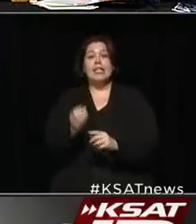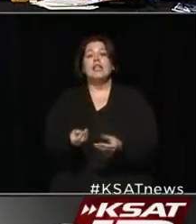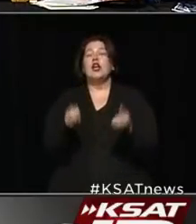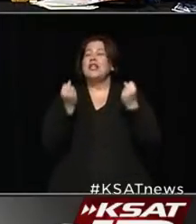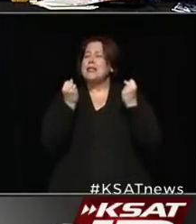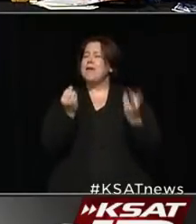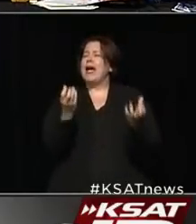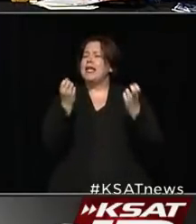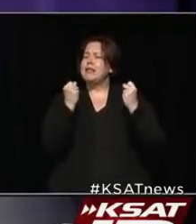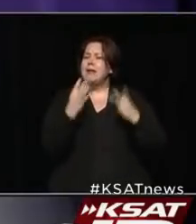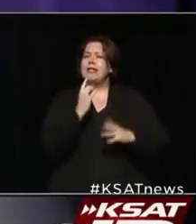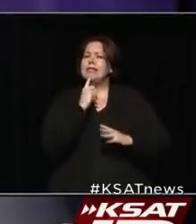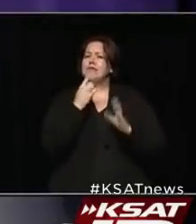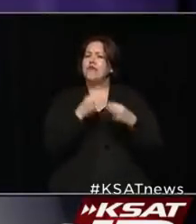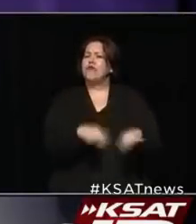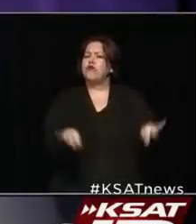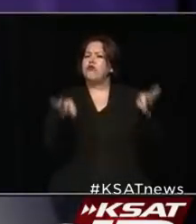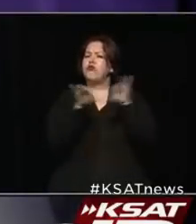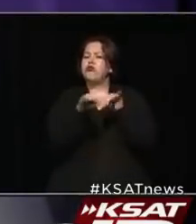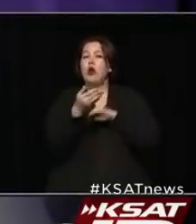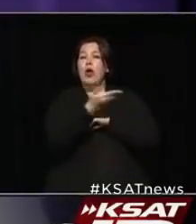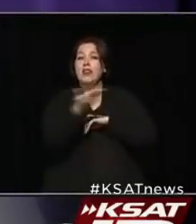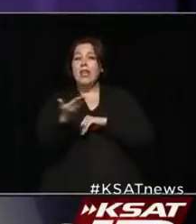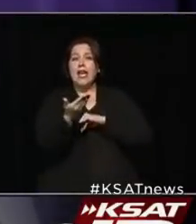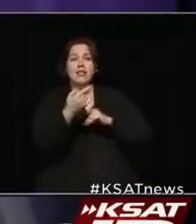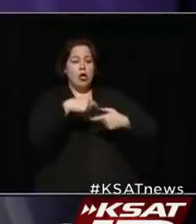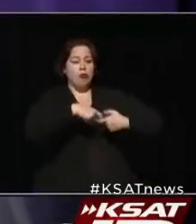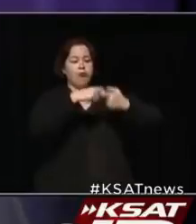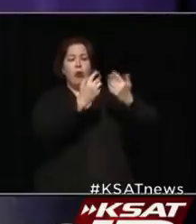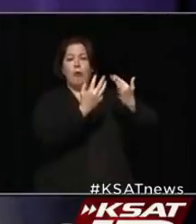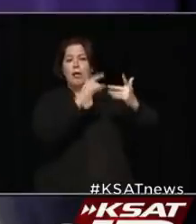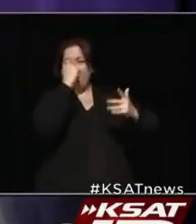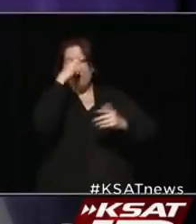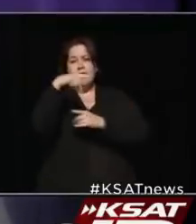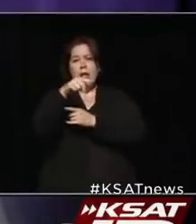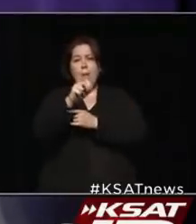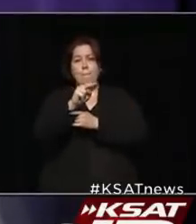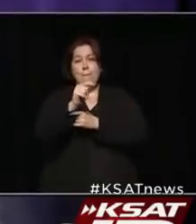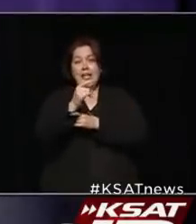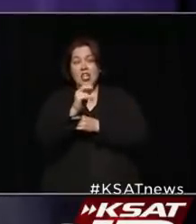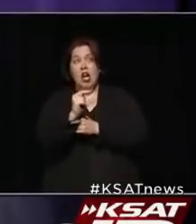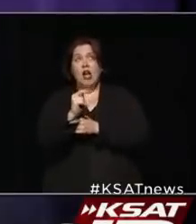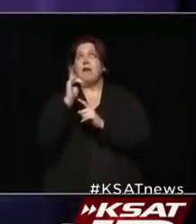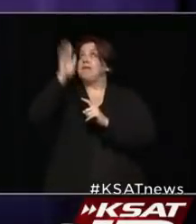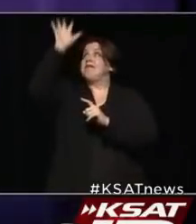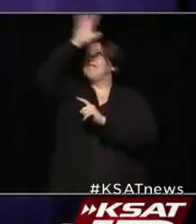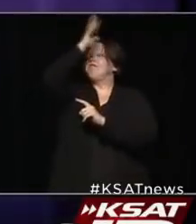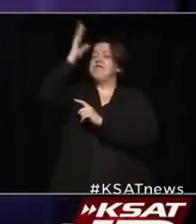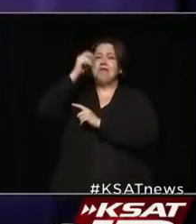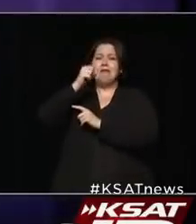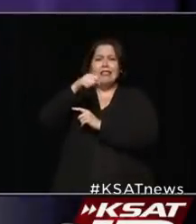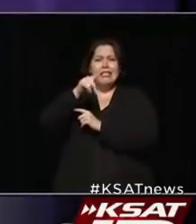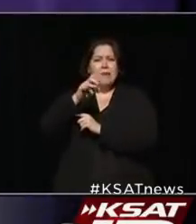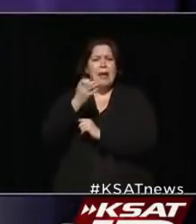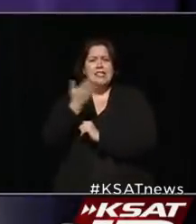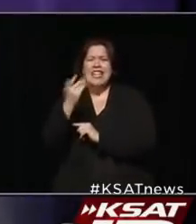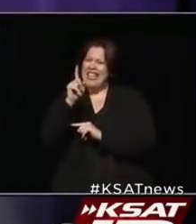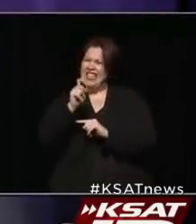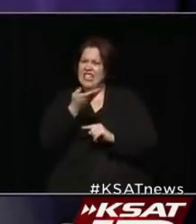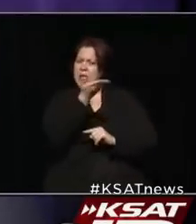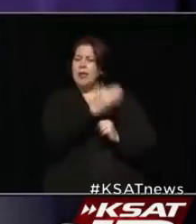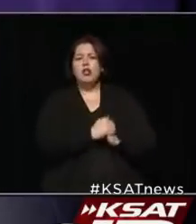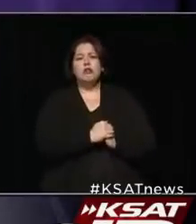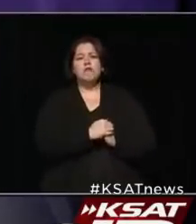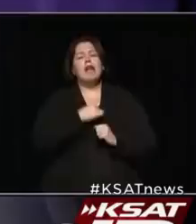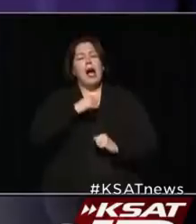significant things that are pending with the Pentagon, certainly the space thing, and he needs to be up there, and I'm